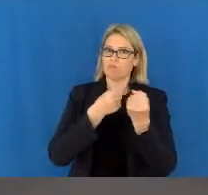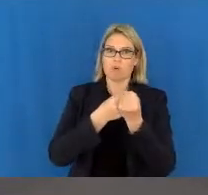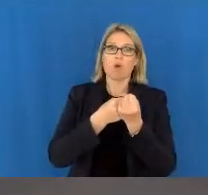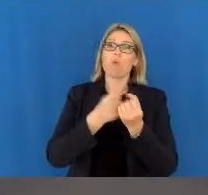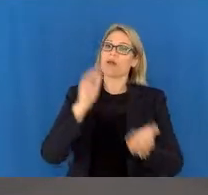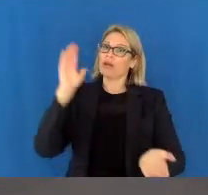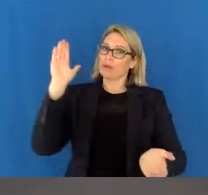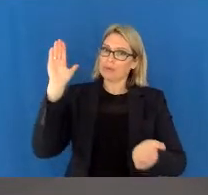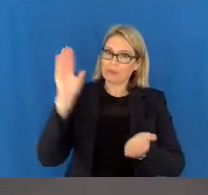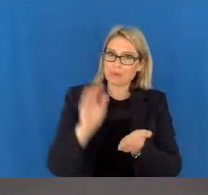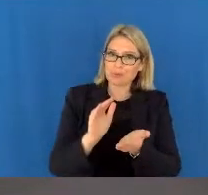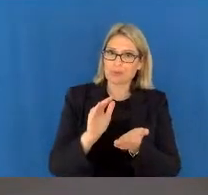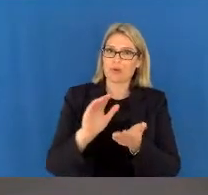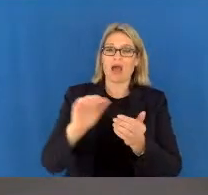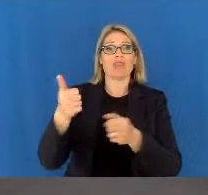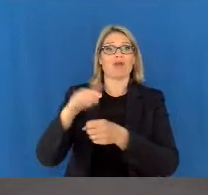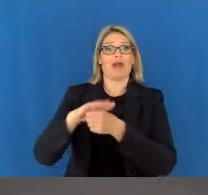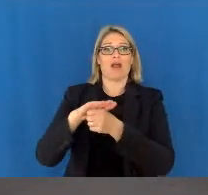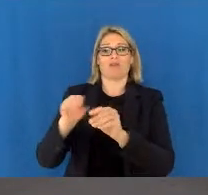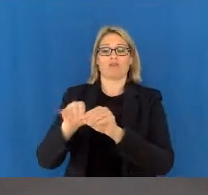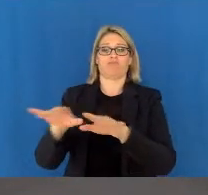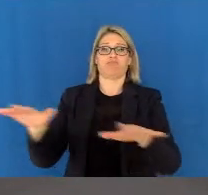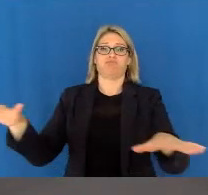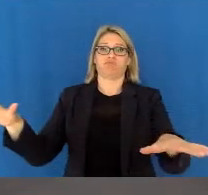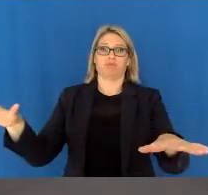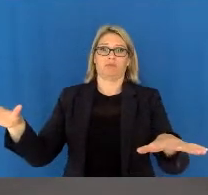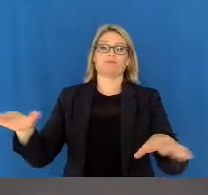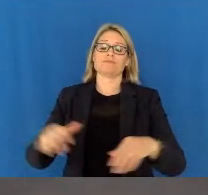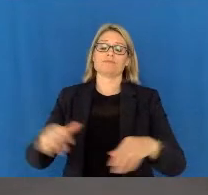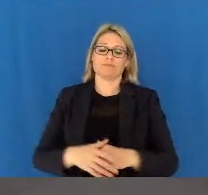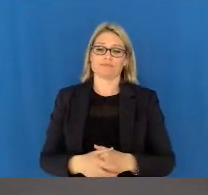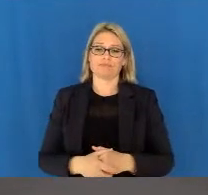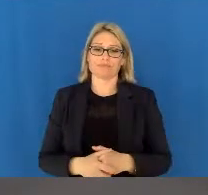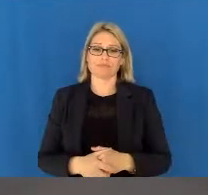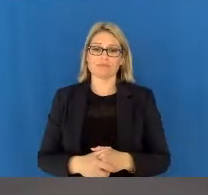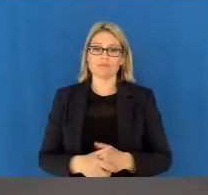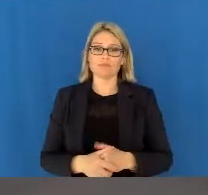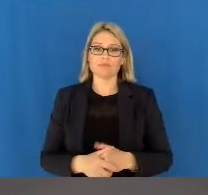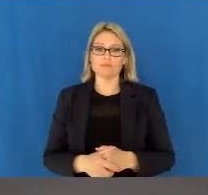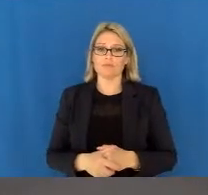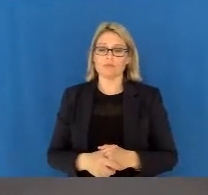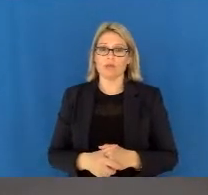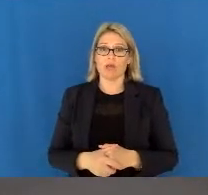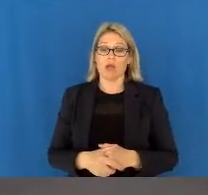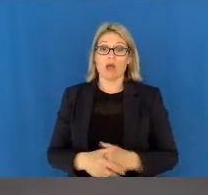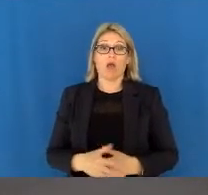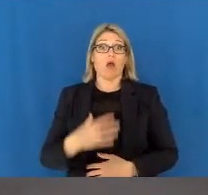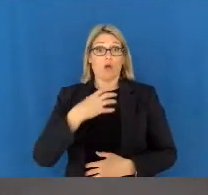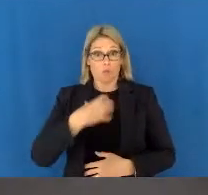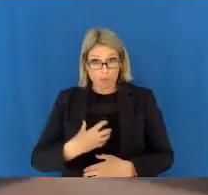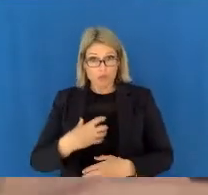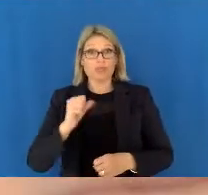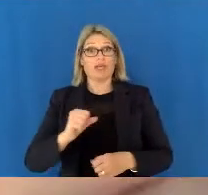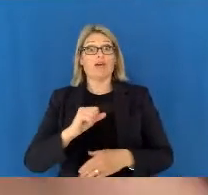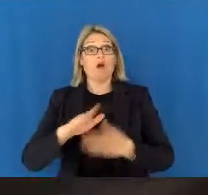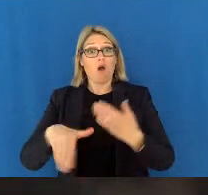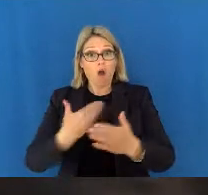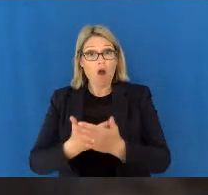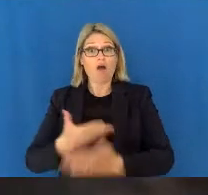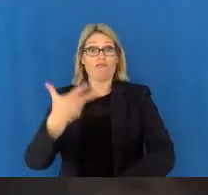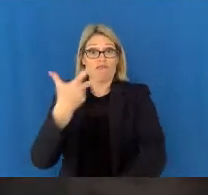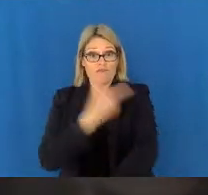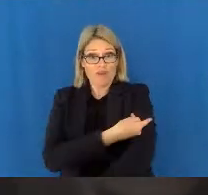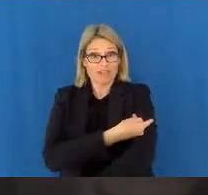other areas as well. Certainly, we would like to be able to vaccinate everyone